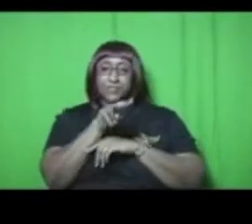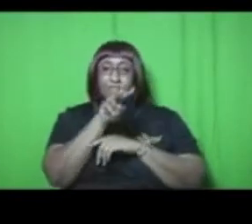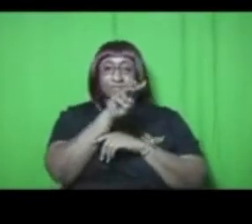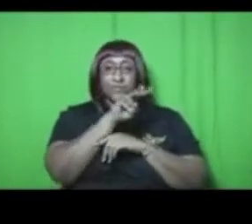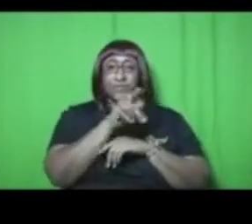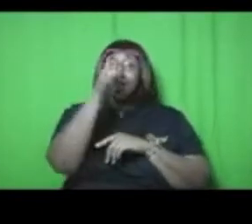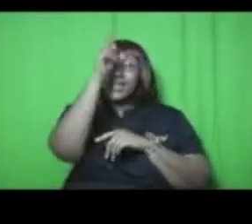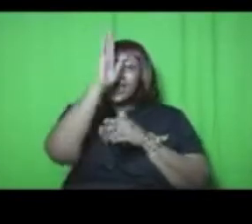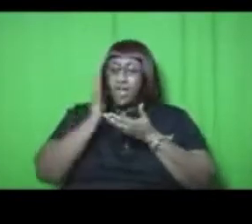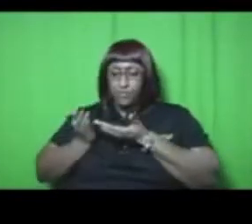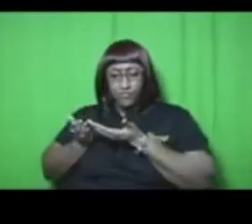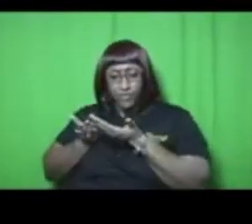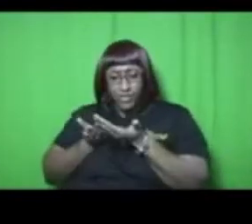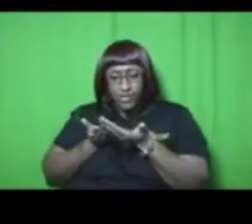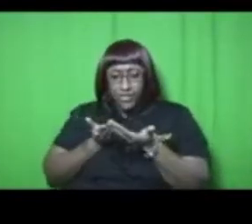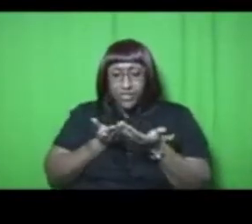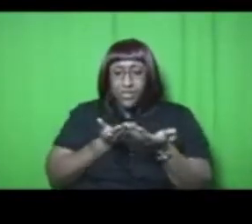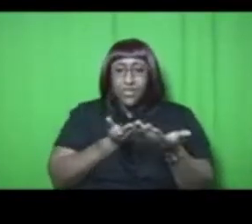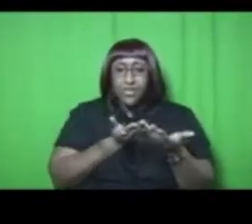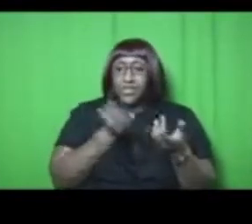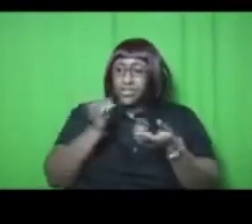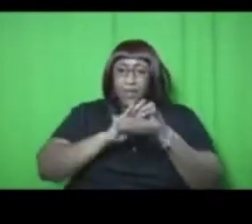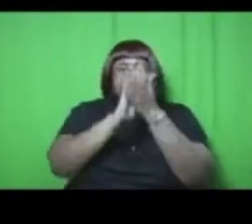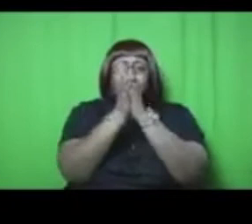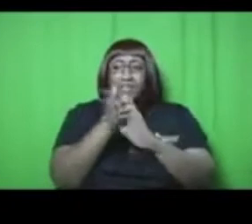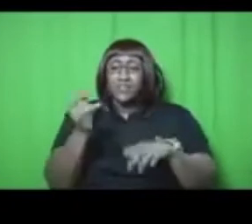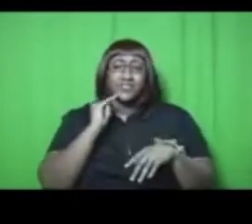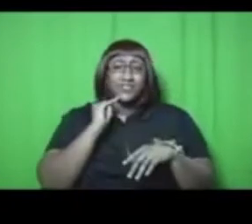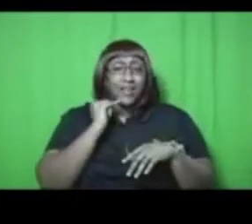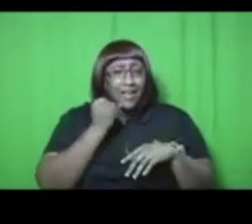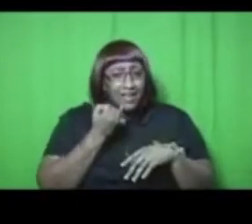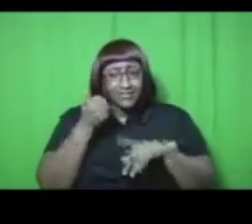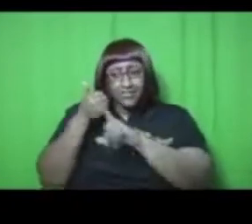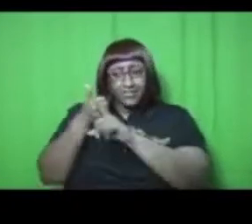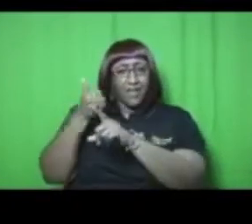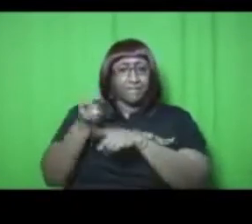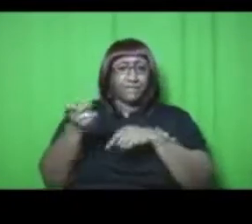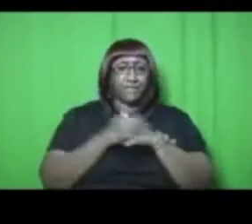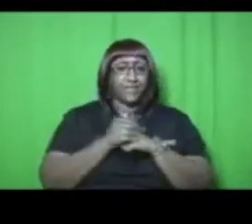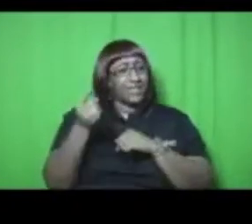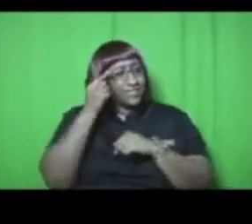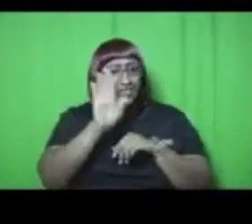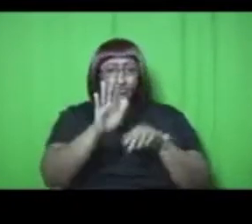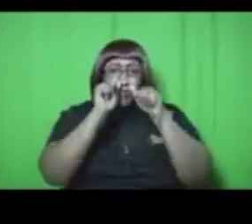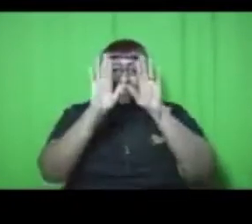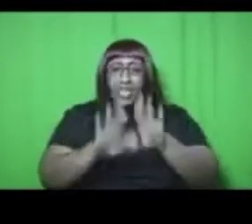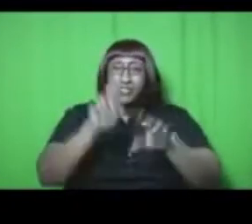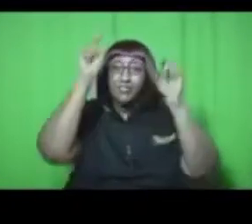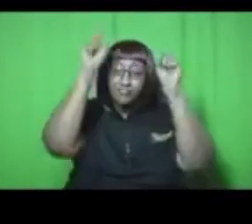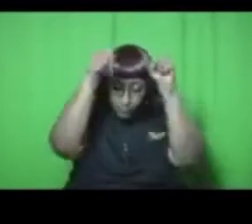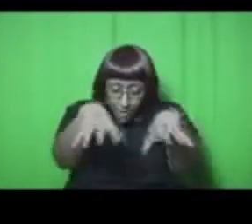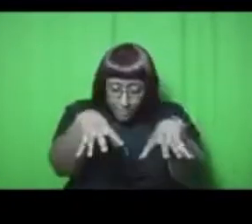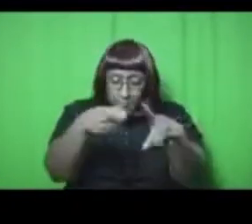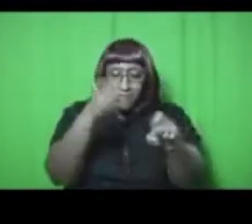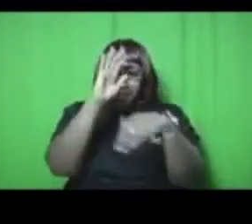look at where God has brought you, and they become haters, and they jealous, and they assume that your blessings just dropped out of